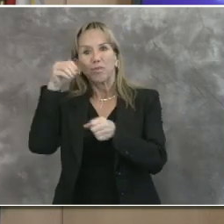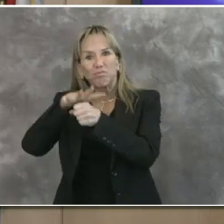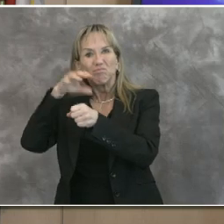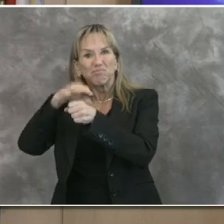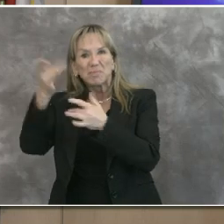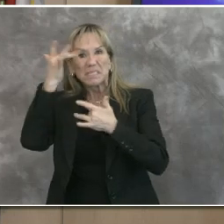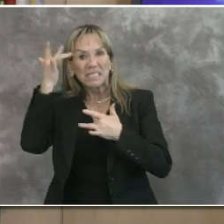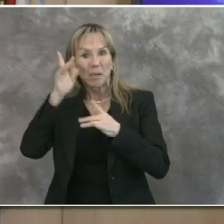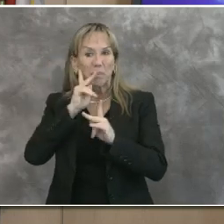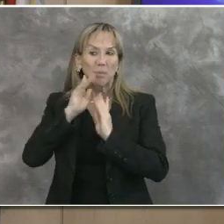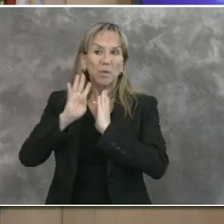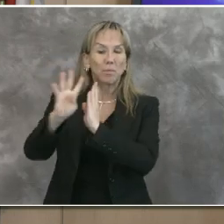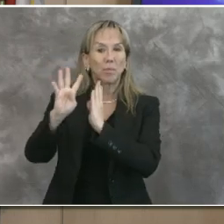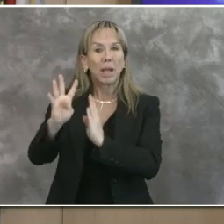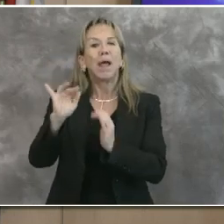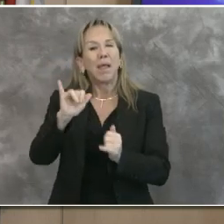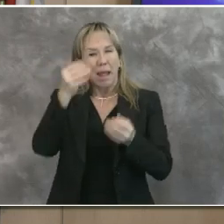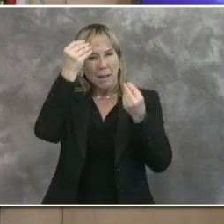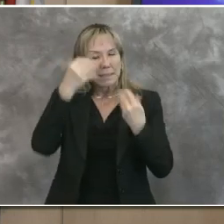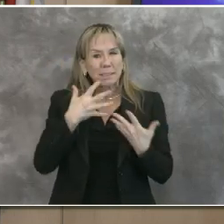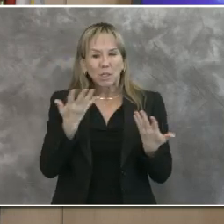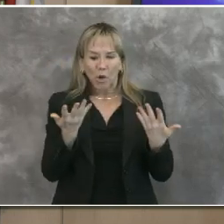critical capacity or critical